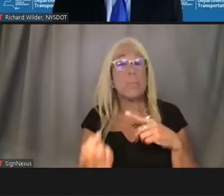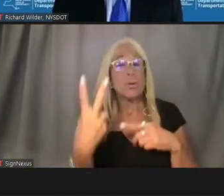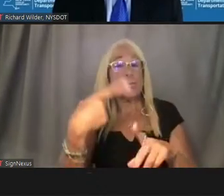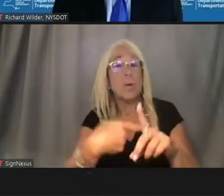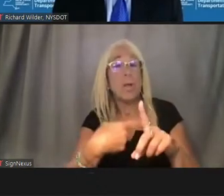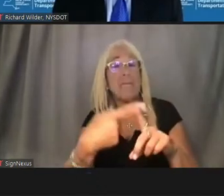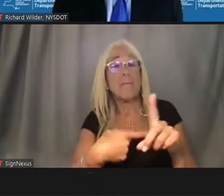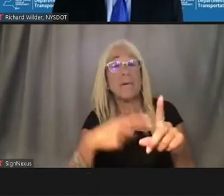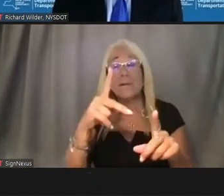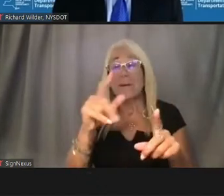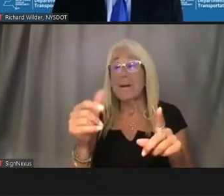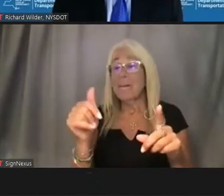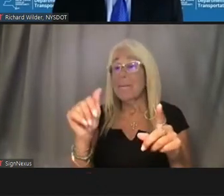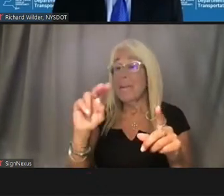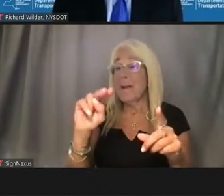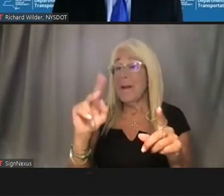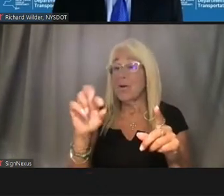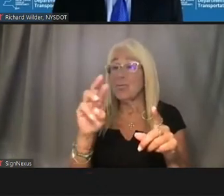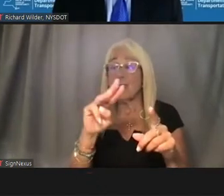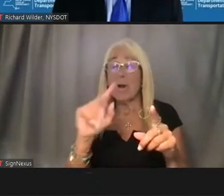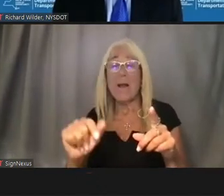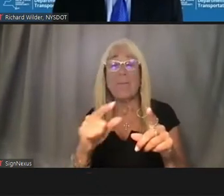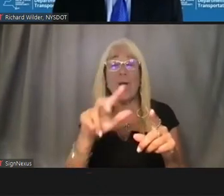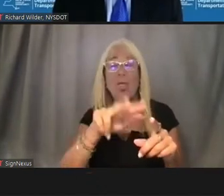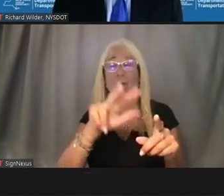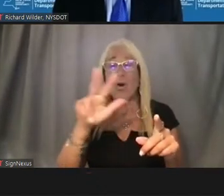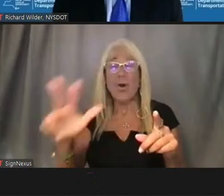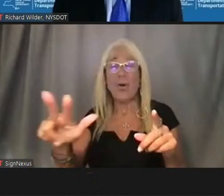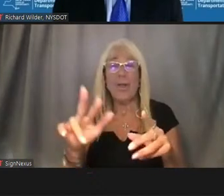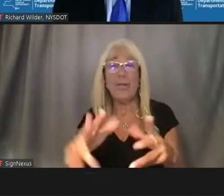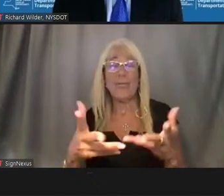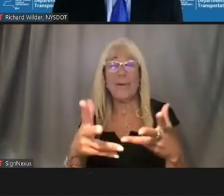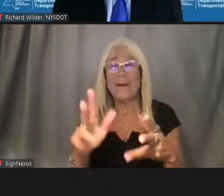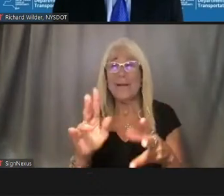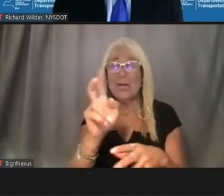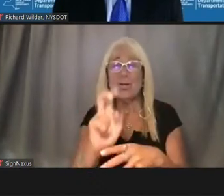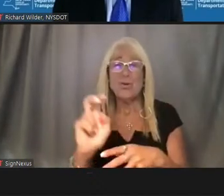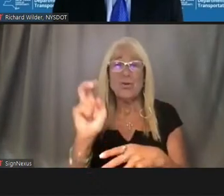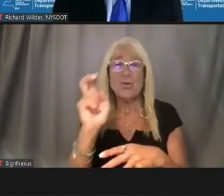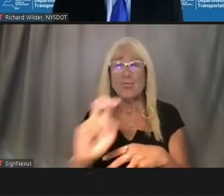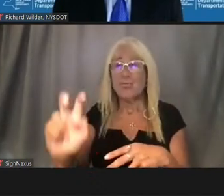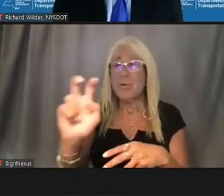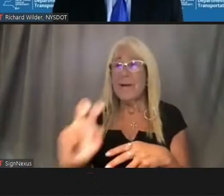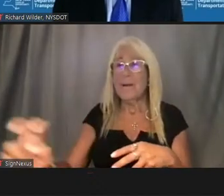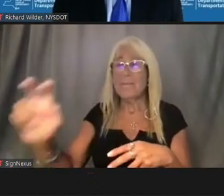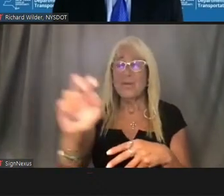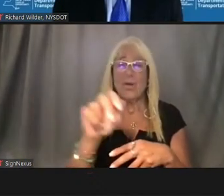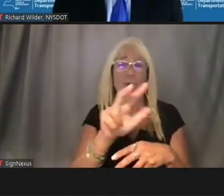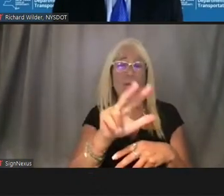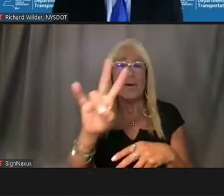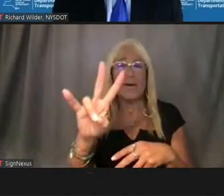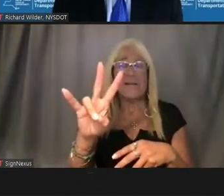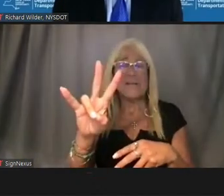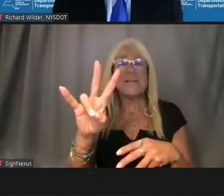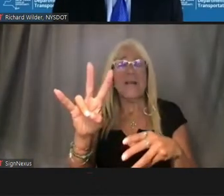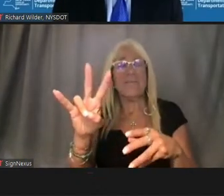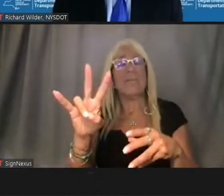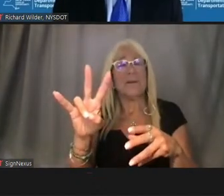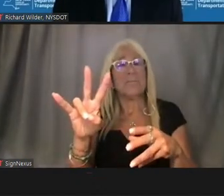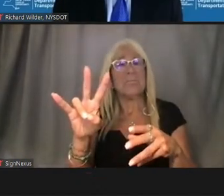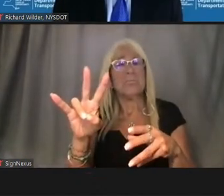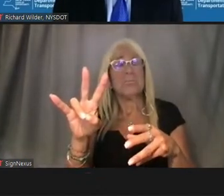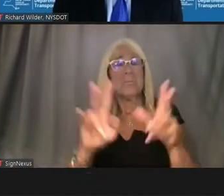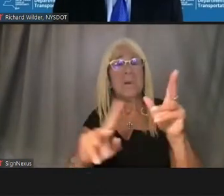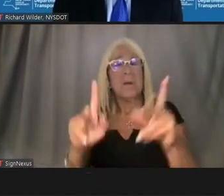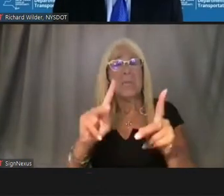Panorama took 533 unique trips averaging 47 passengers into the CBD each passenger